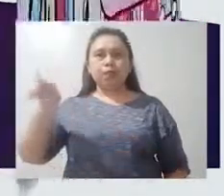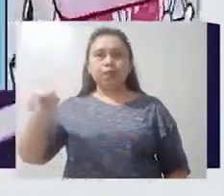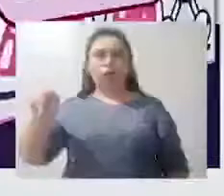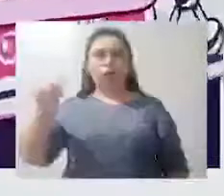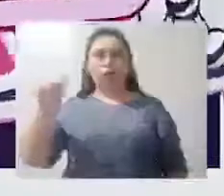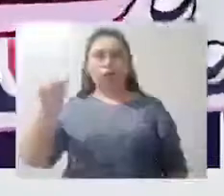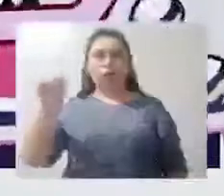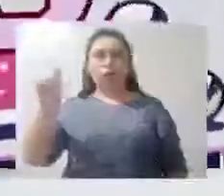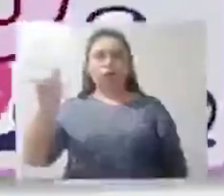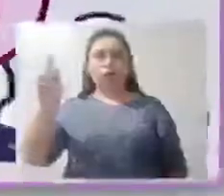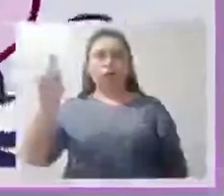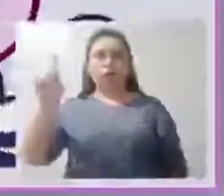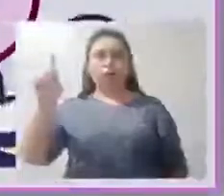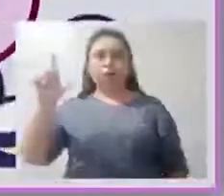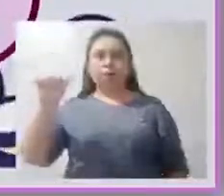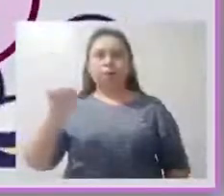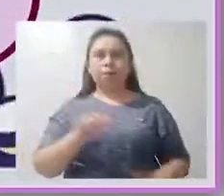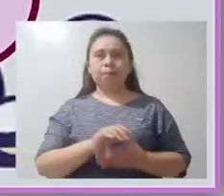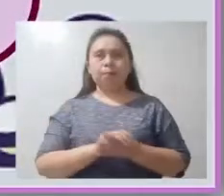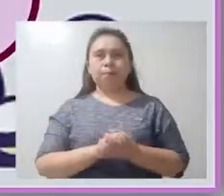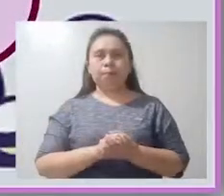spatula,